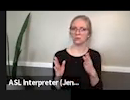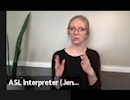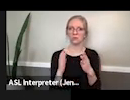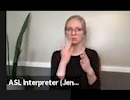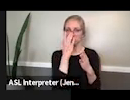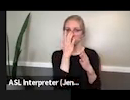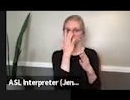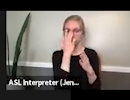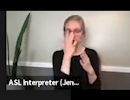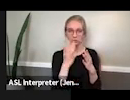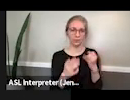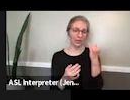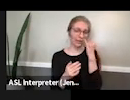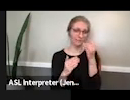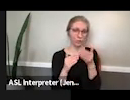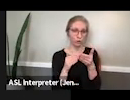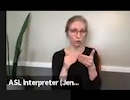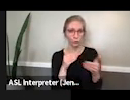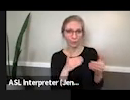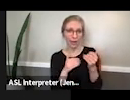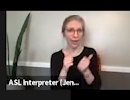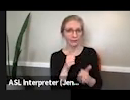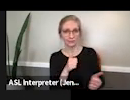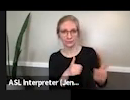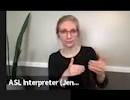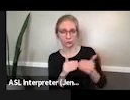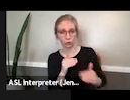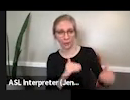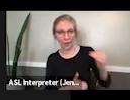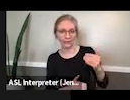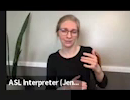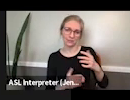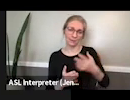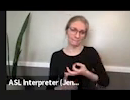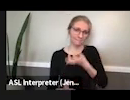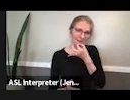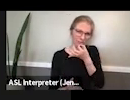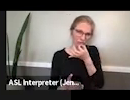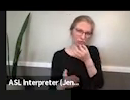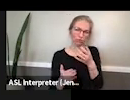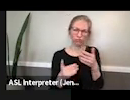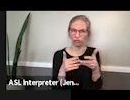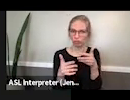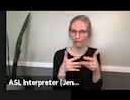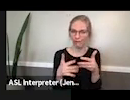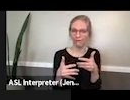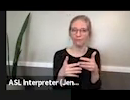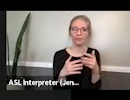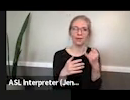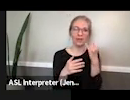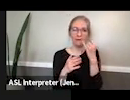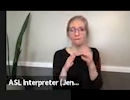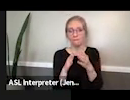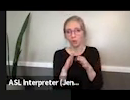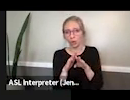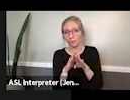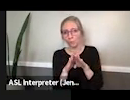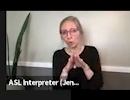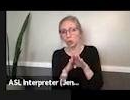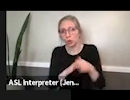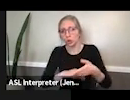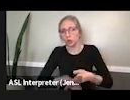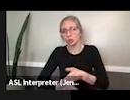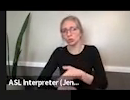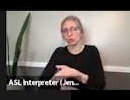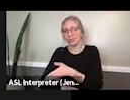If surpassed or mastered is gray. If it's emerging or in progress, it's the gold and